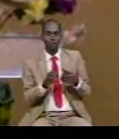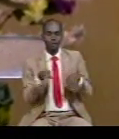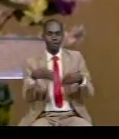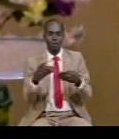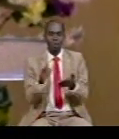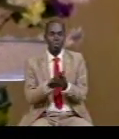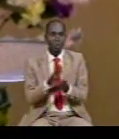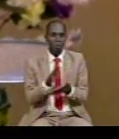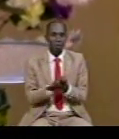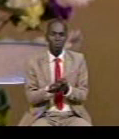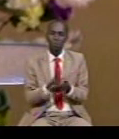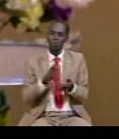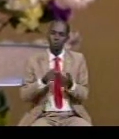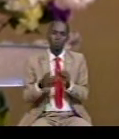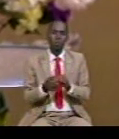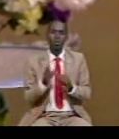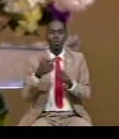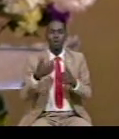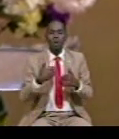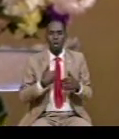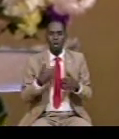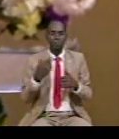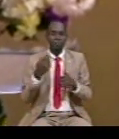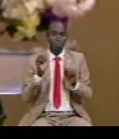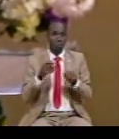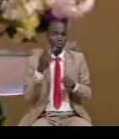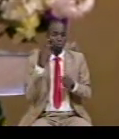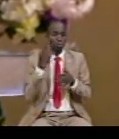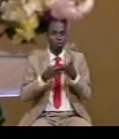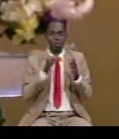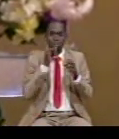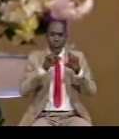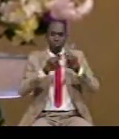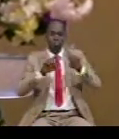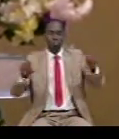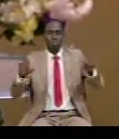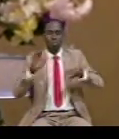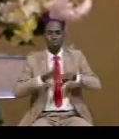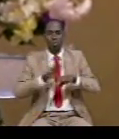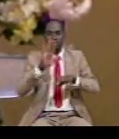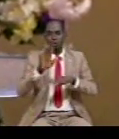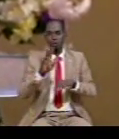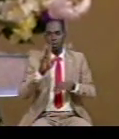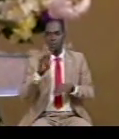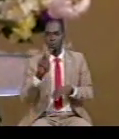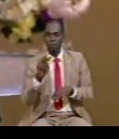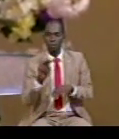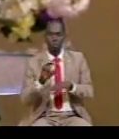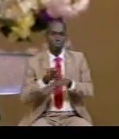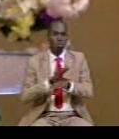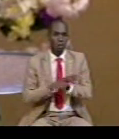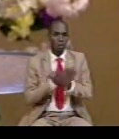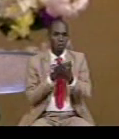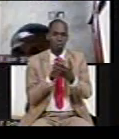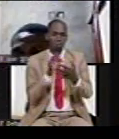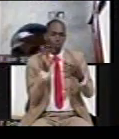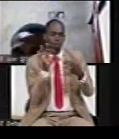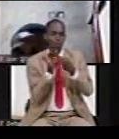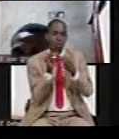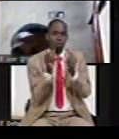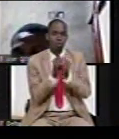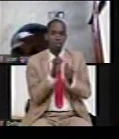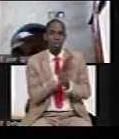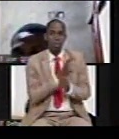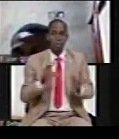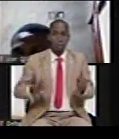gckhq.org/connect, below your player. click it and fill the form so